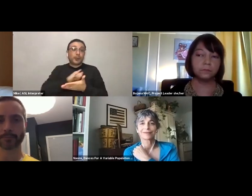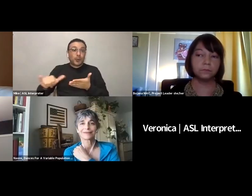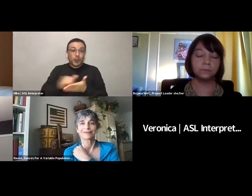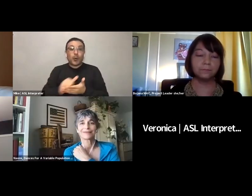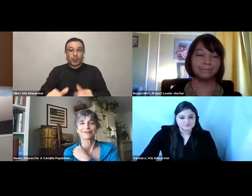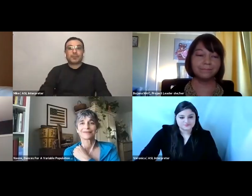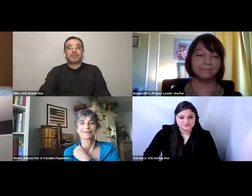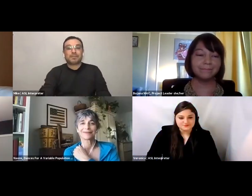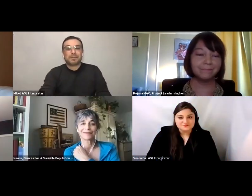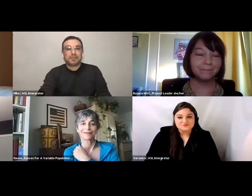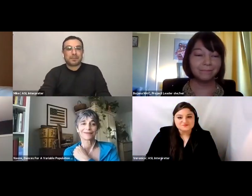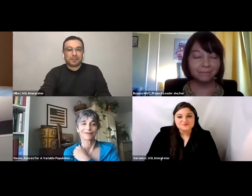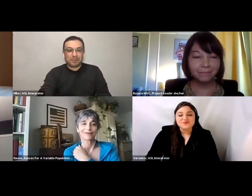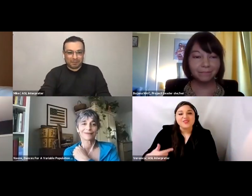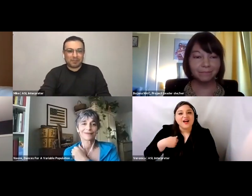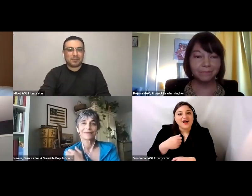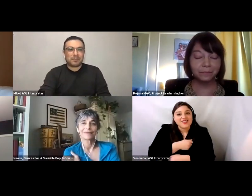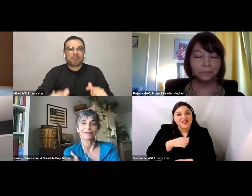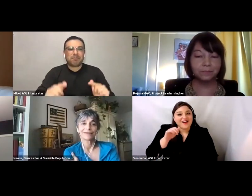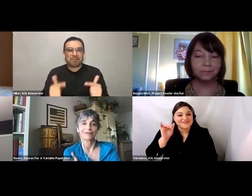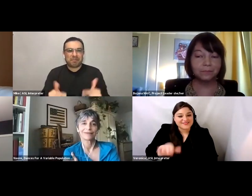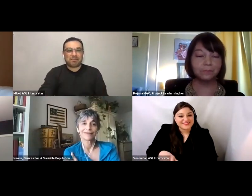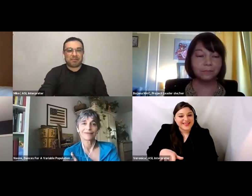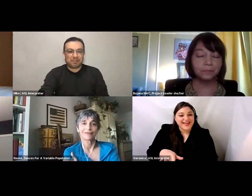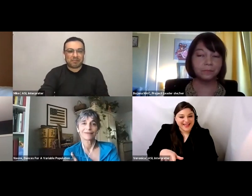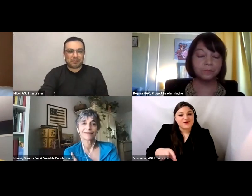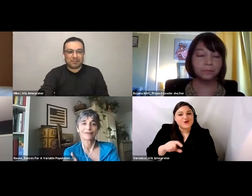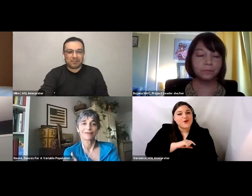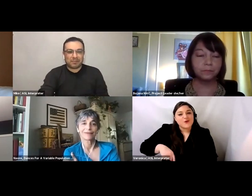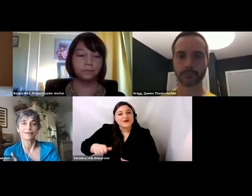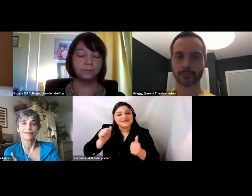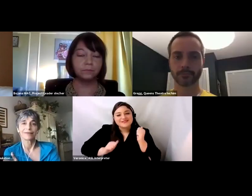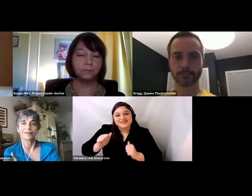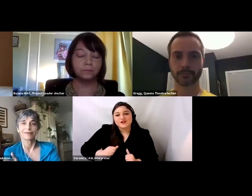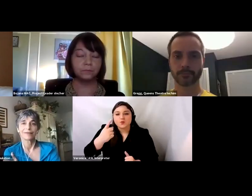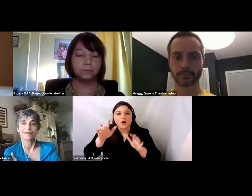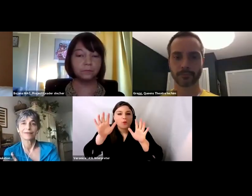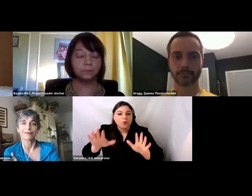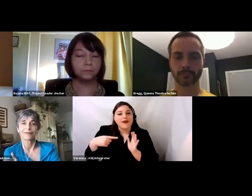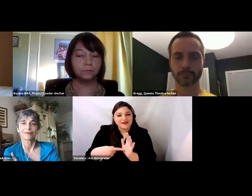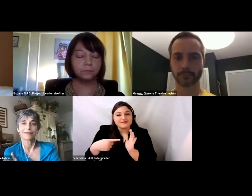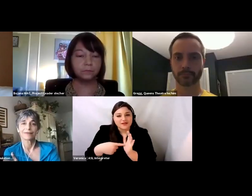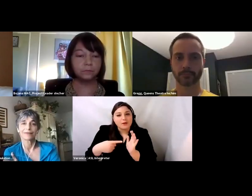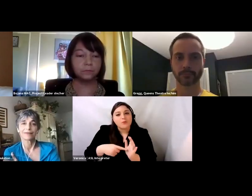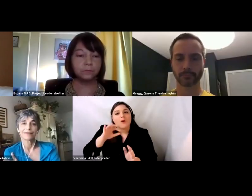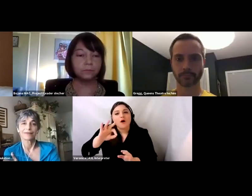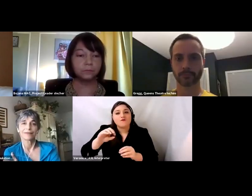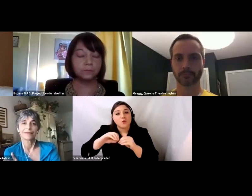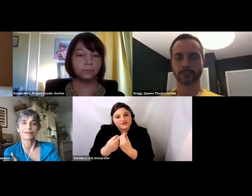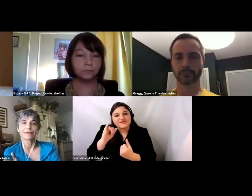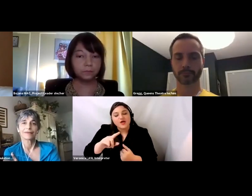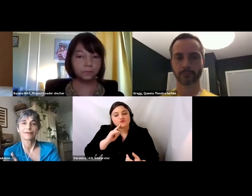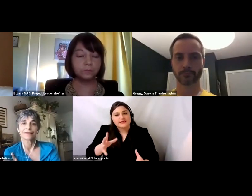I love that. And Queens Theatre has always been one of my favorite examples of an organization that really has embraced accessibility and inclusion